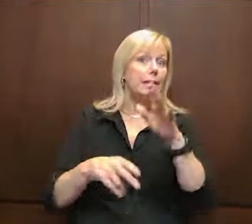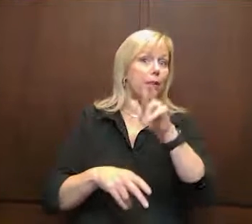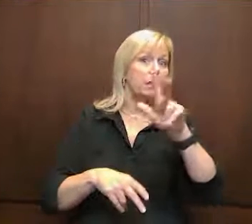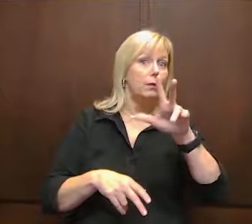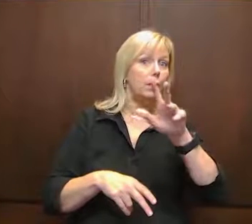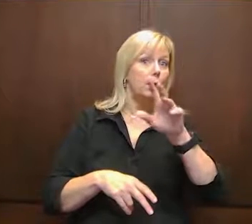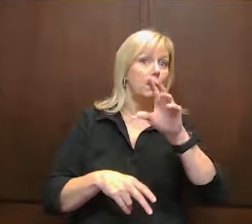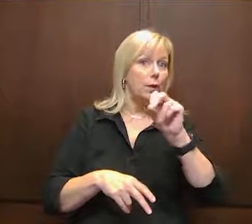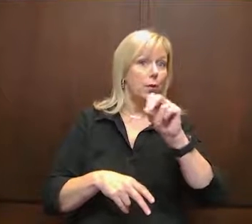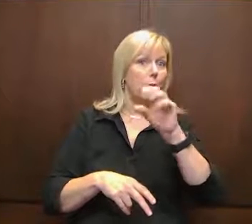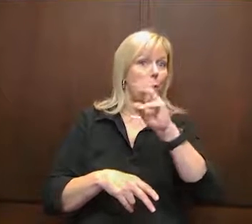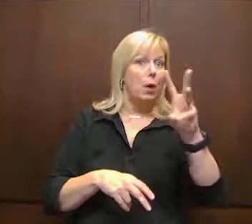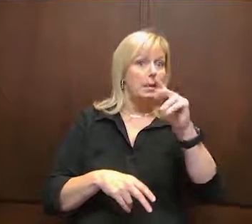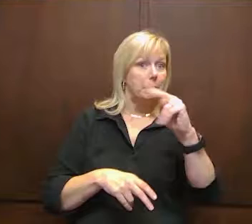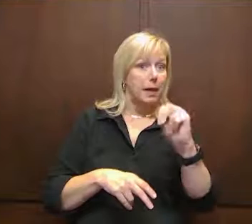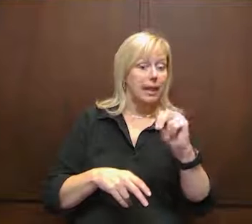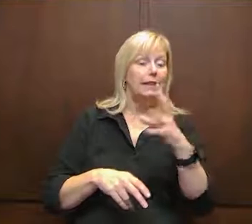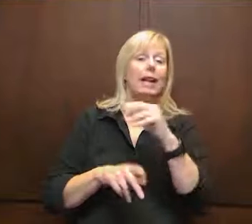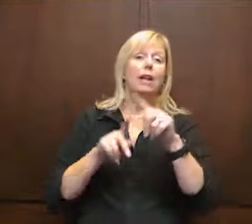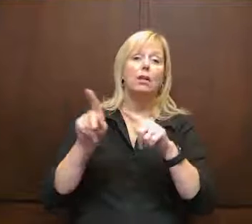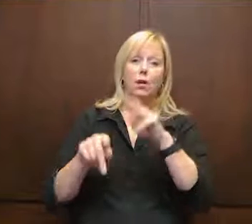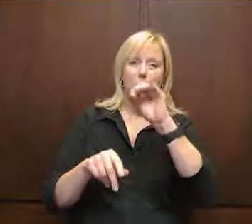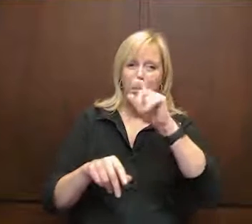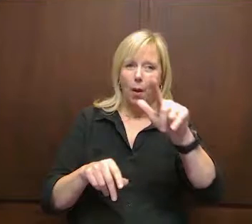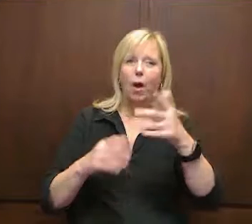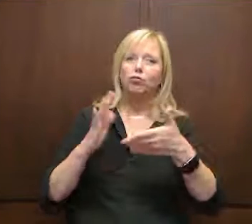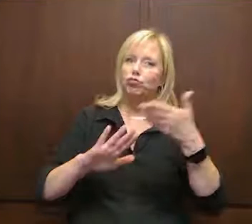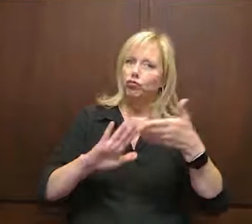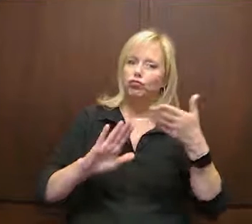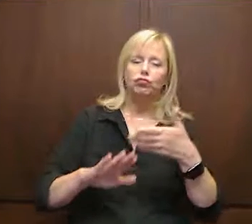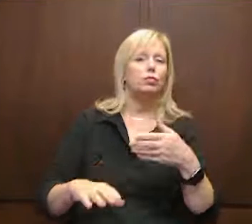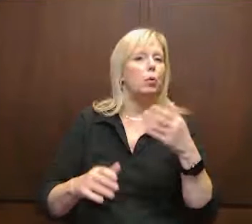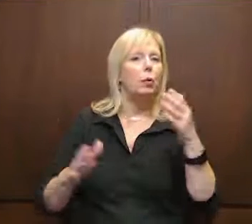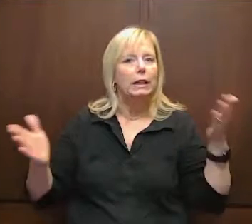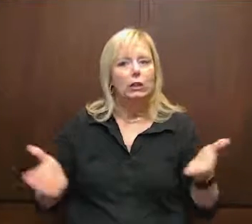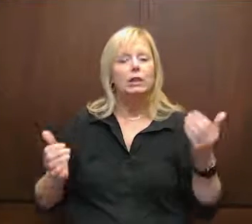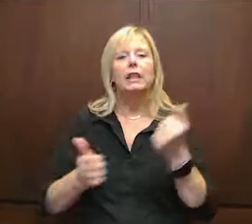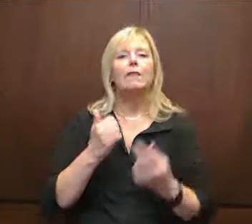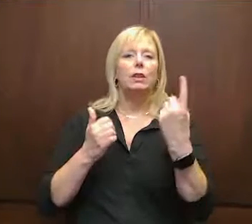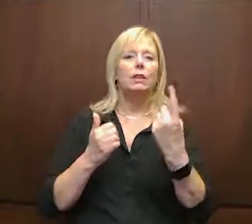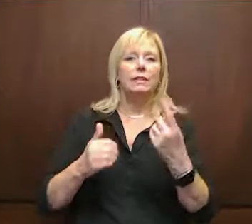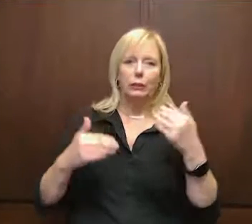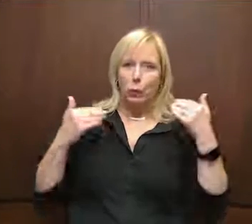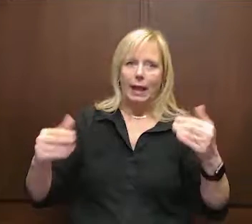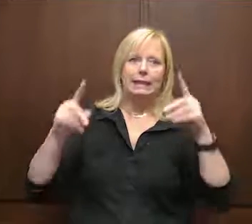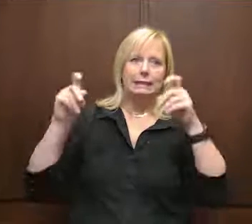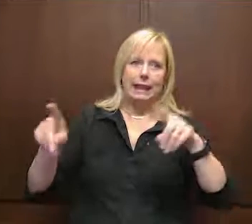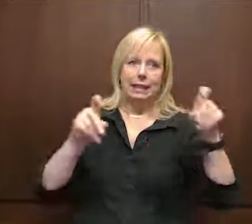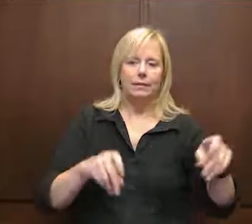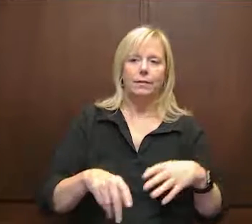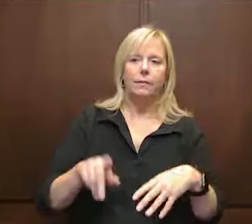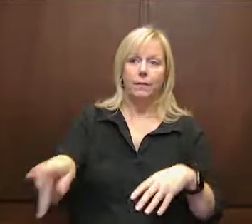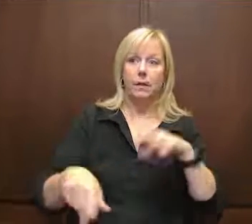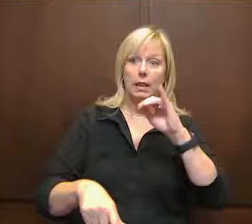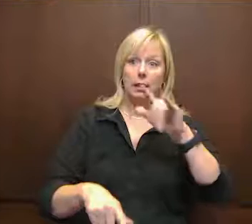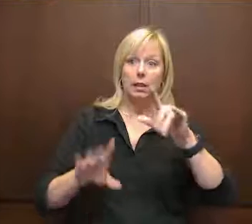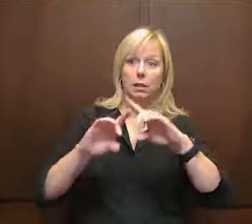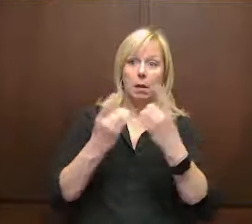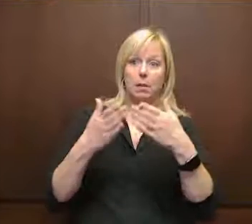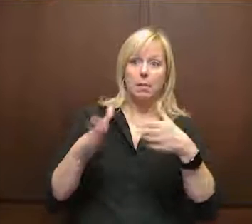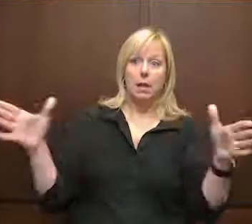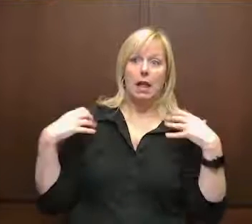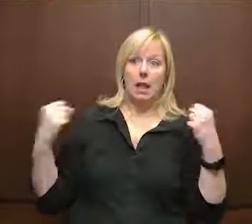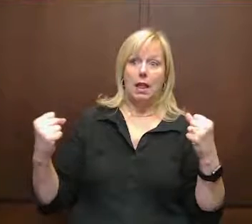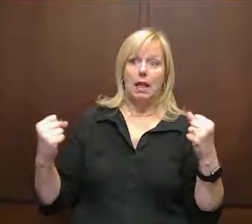the mall is operating, and we encourage everybody to get tested. Illinois Department of Public Health put